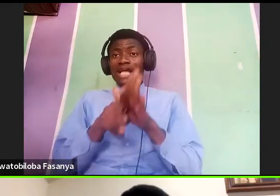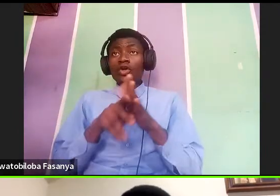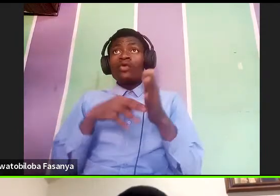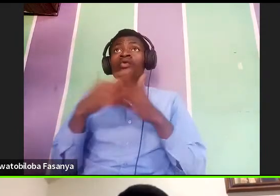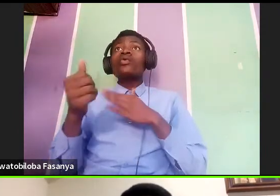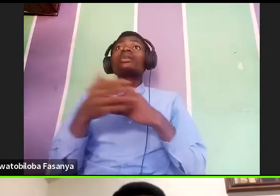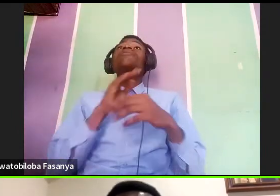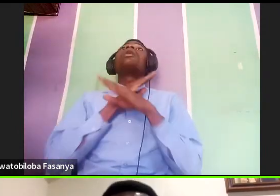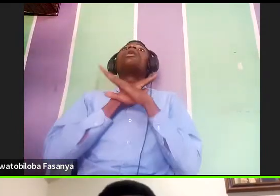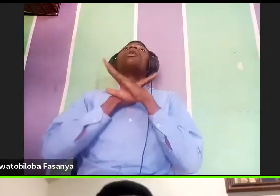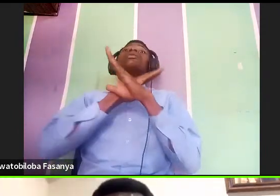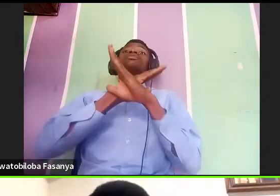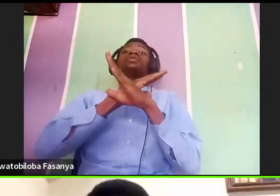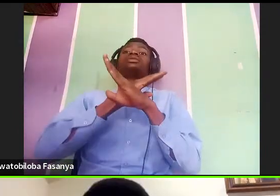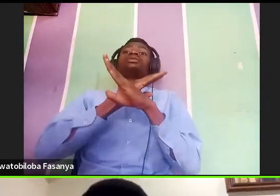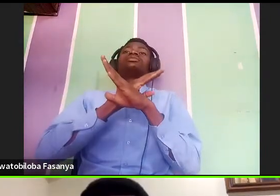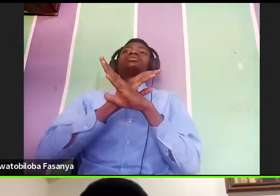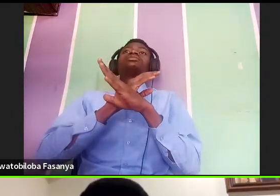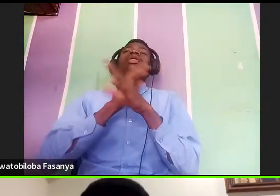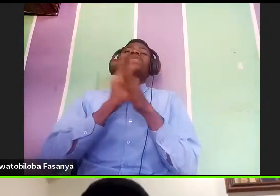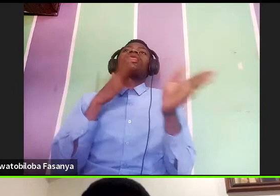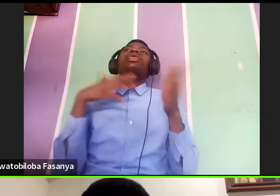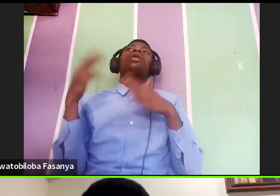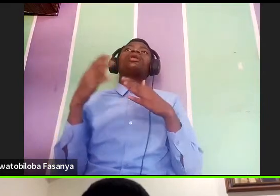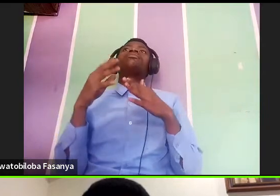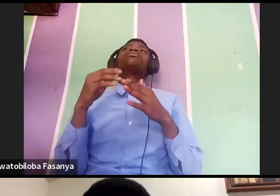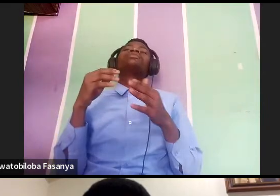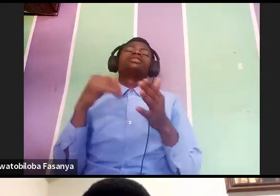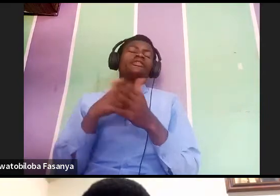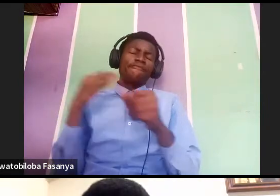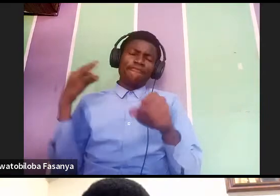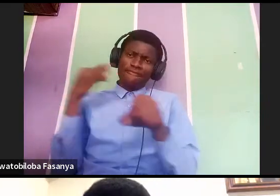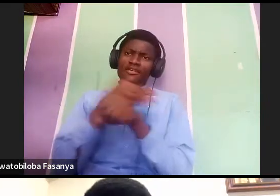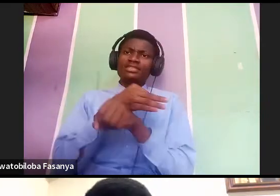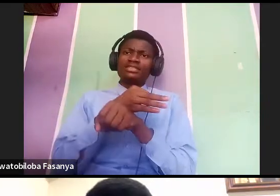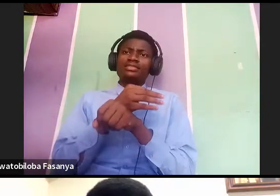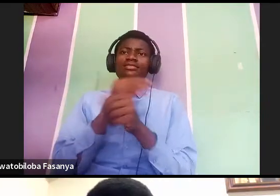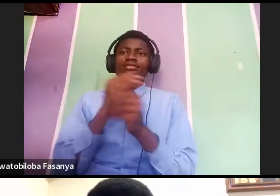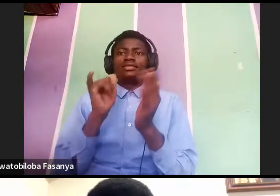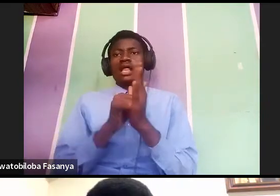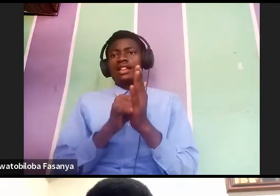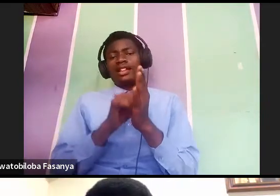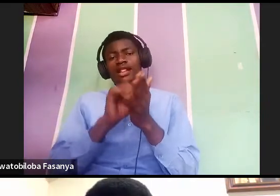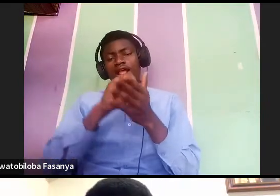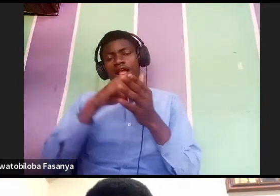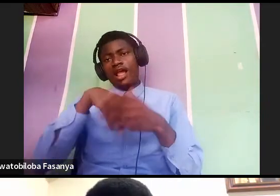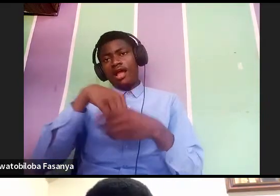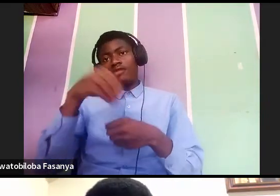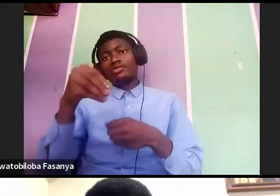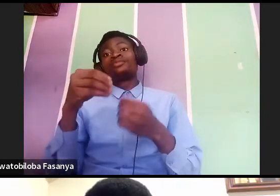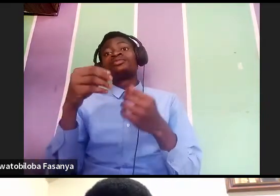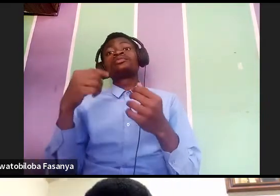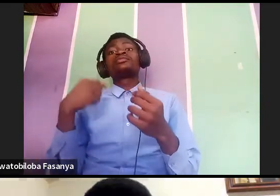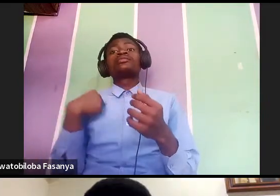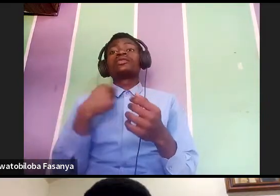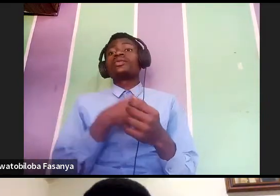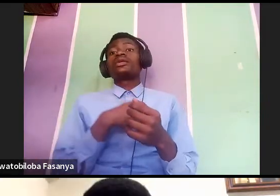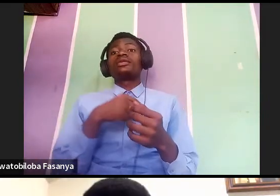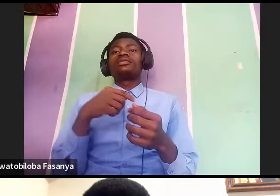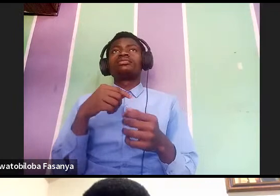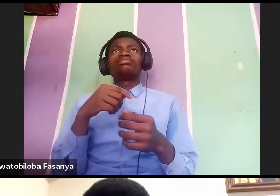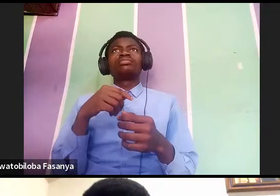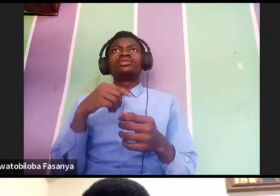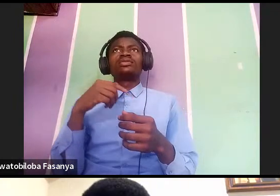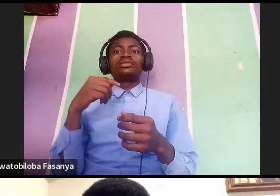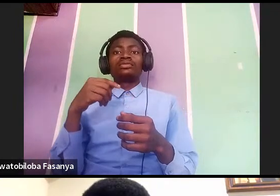our airway to come out. Thank you very much. So, we always hate it when we're talking and when